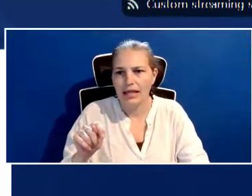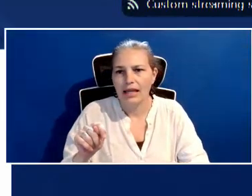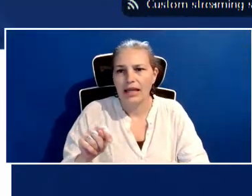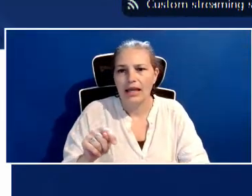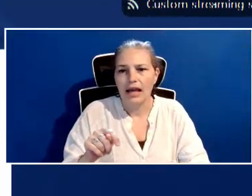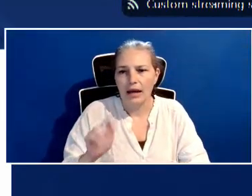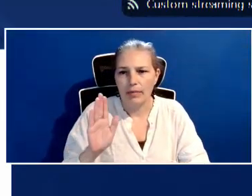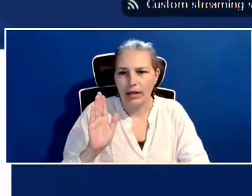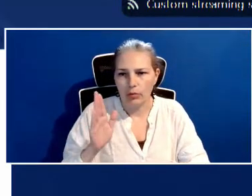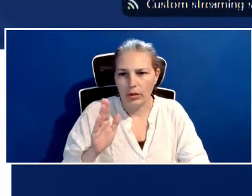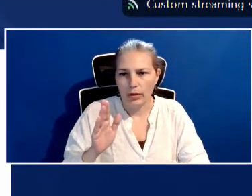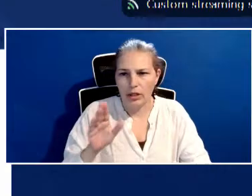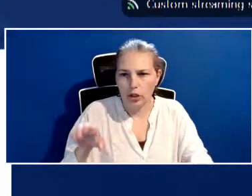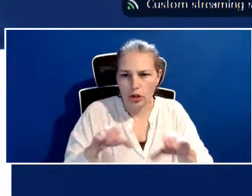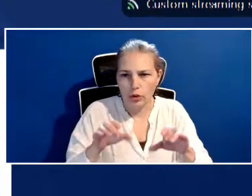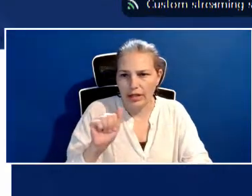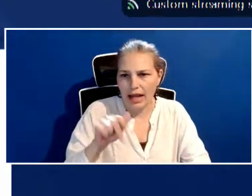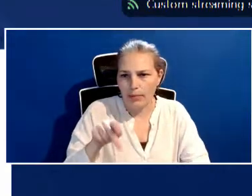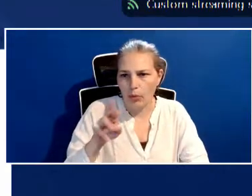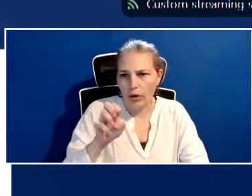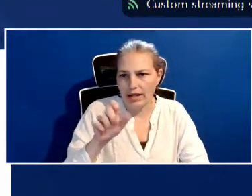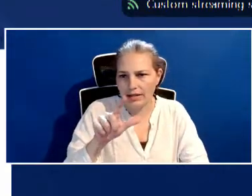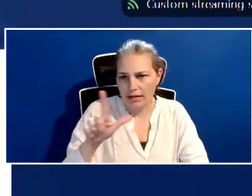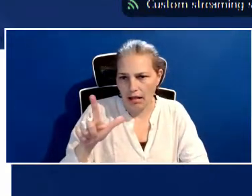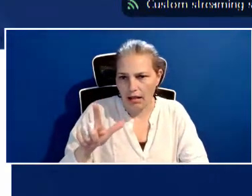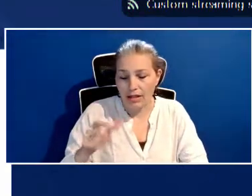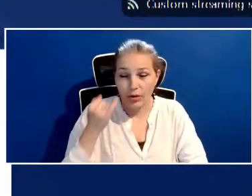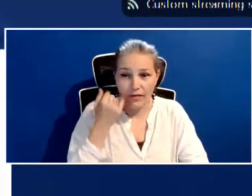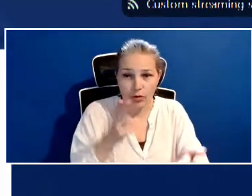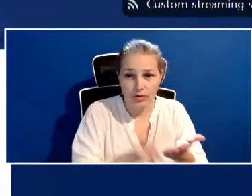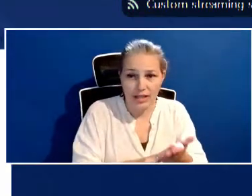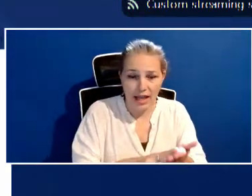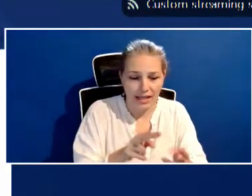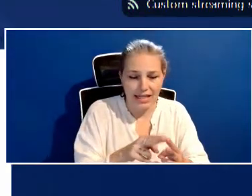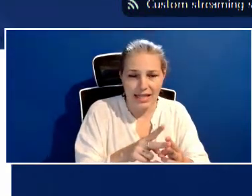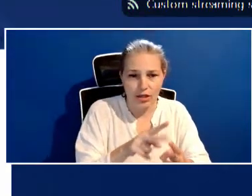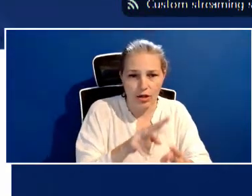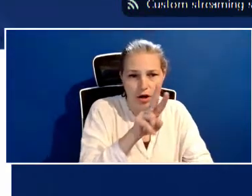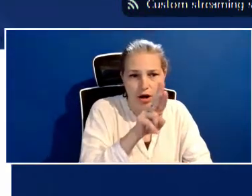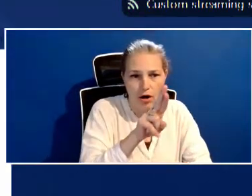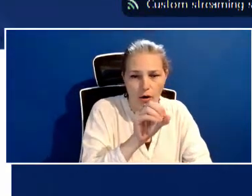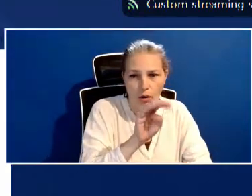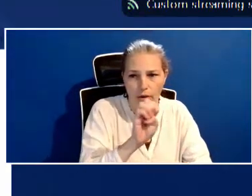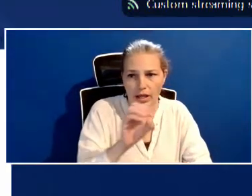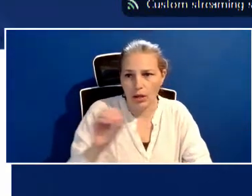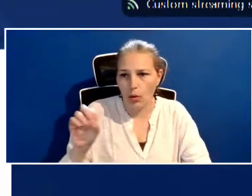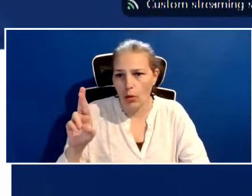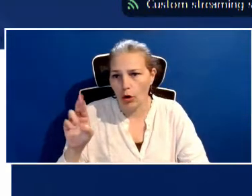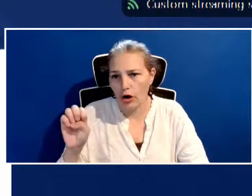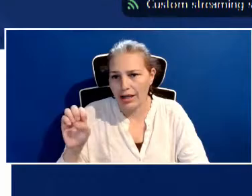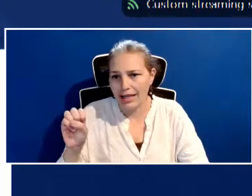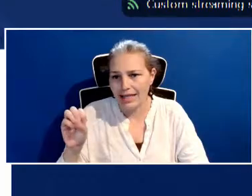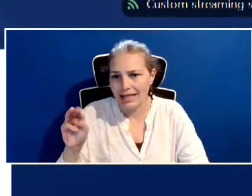I'd like to note that signing an ROE or an easement does not waive or release a property owner's right to file a claim against